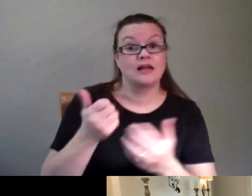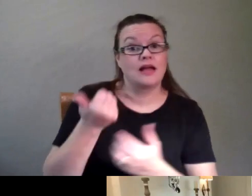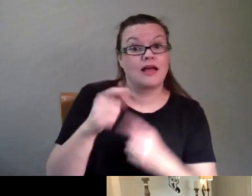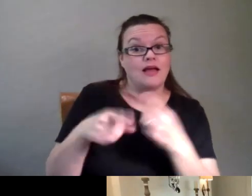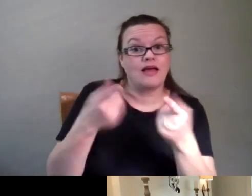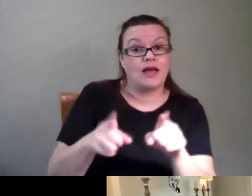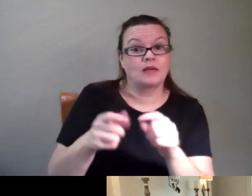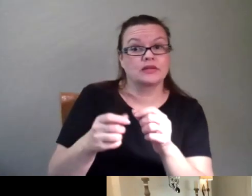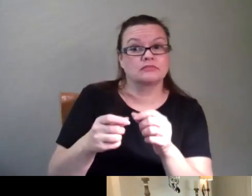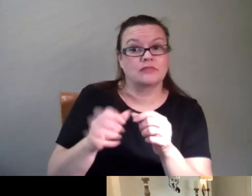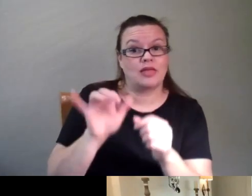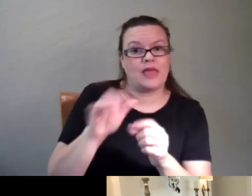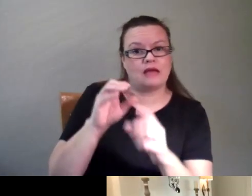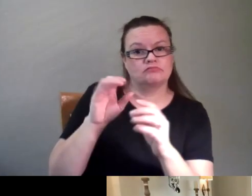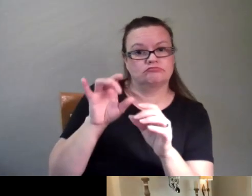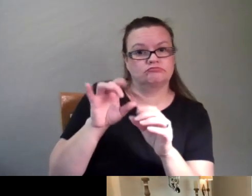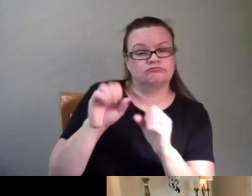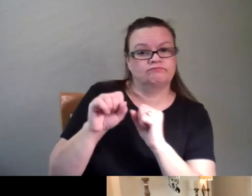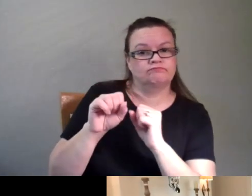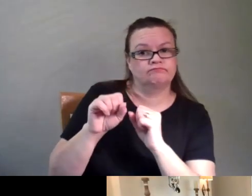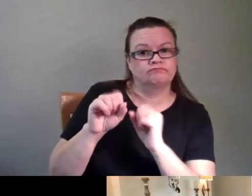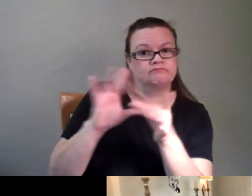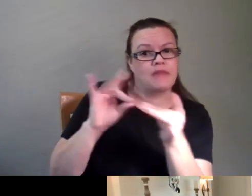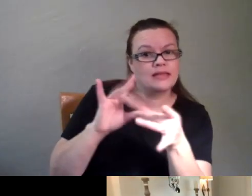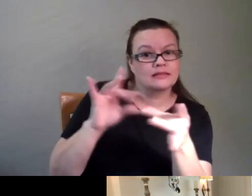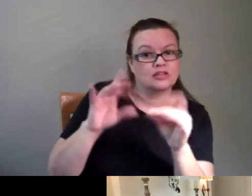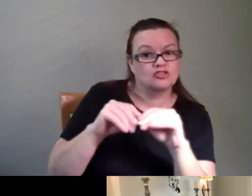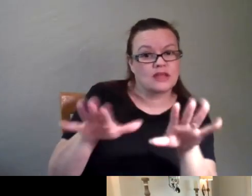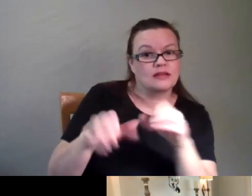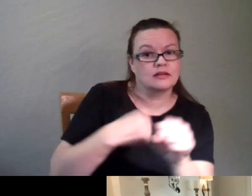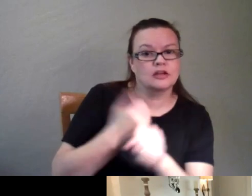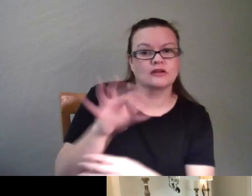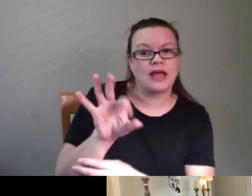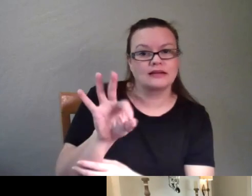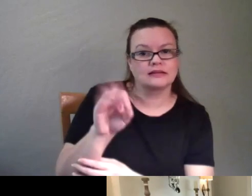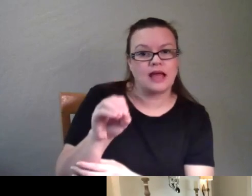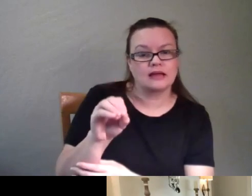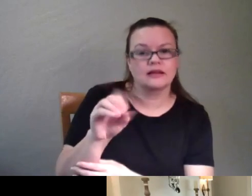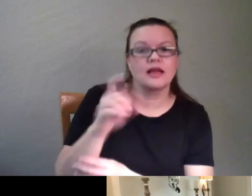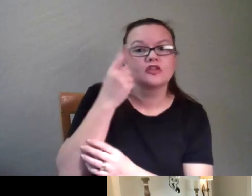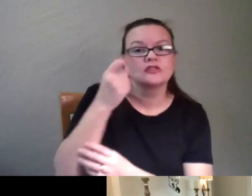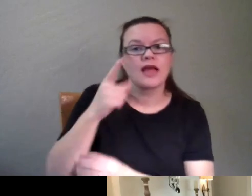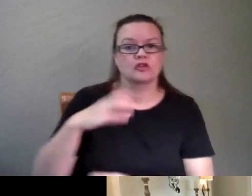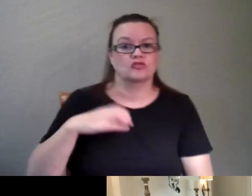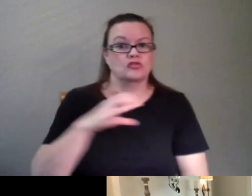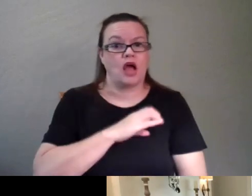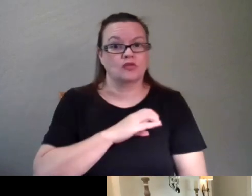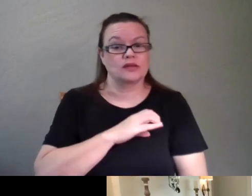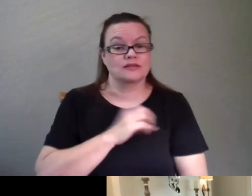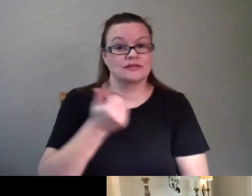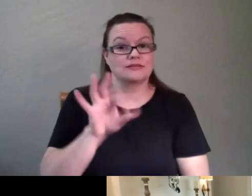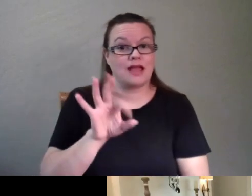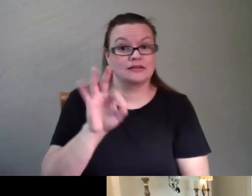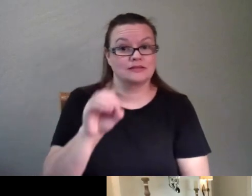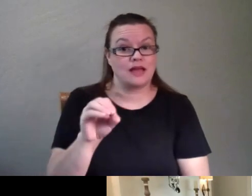1990, about 3.5% of Congress was African American. In